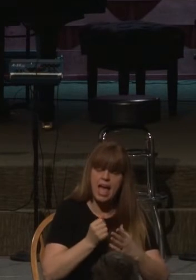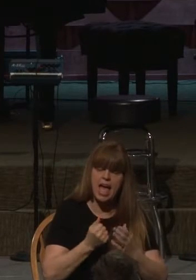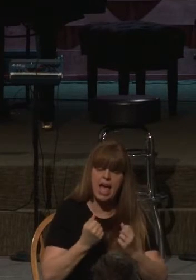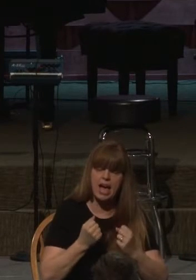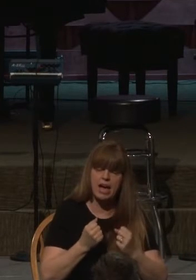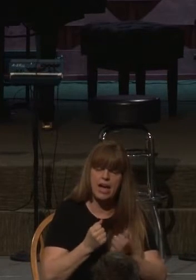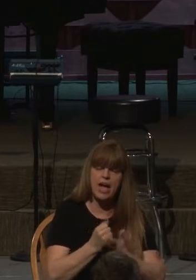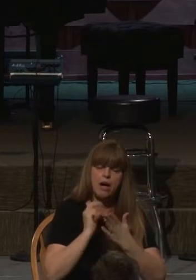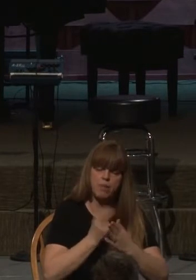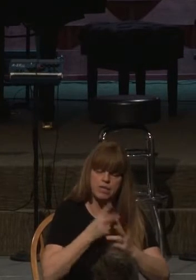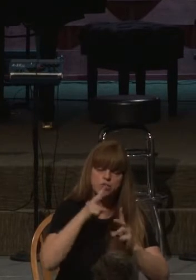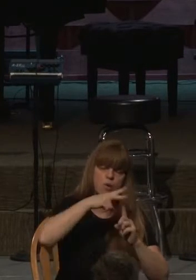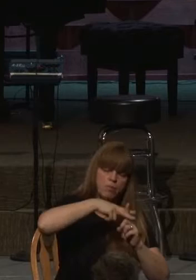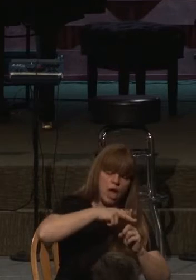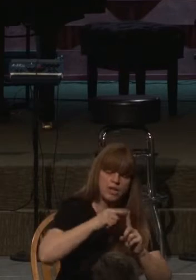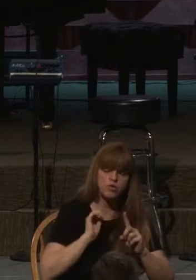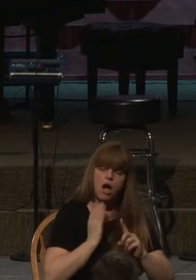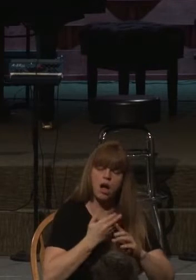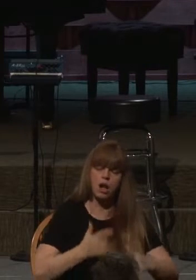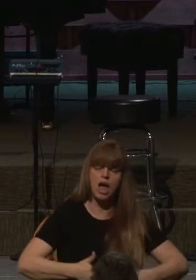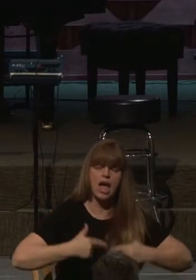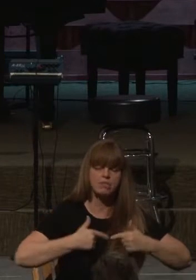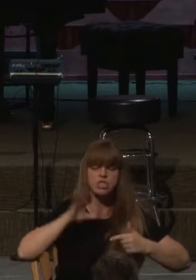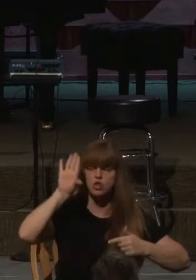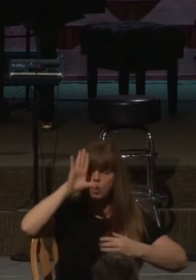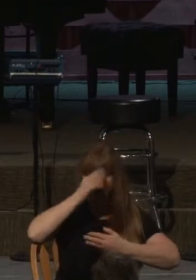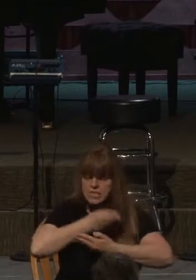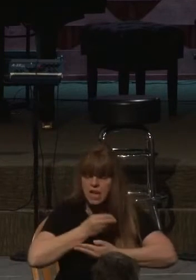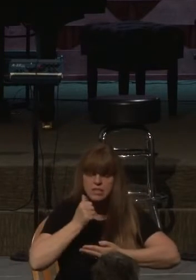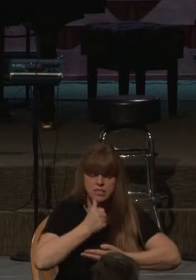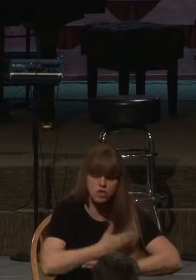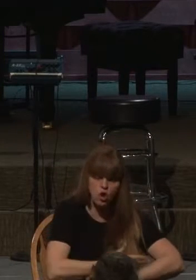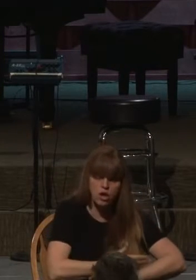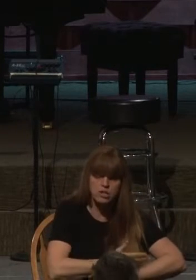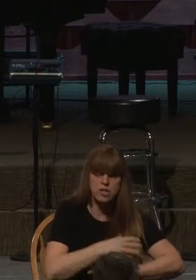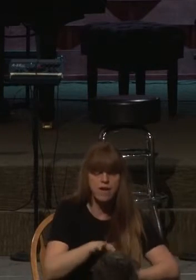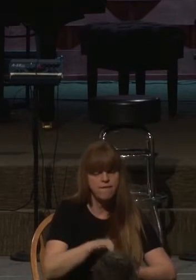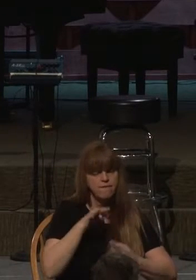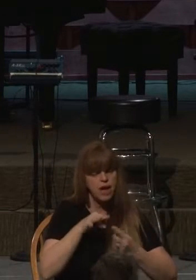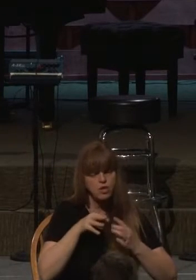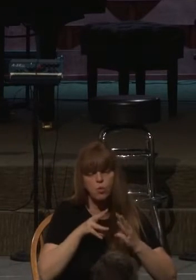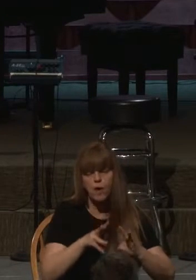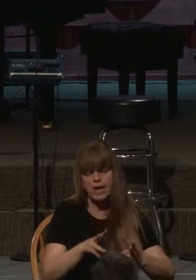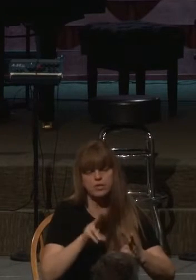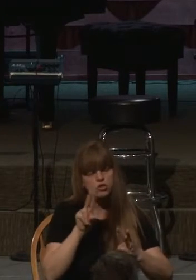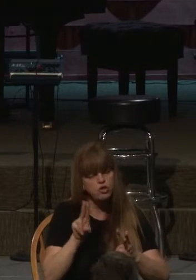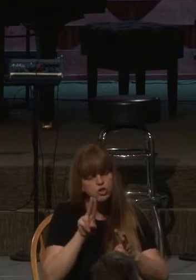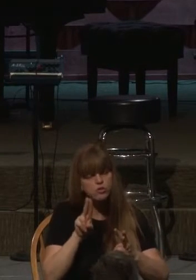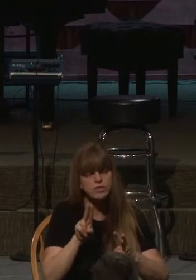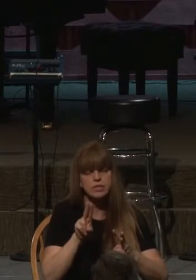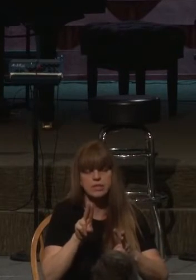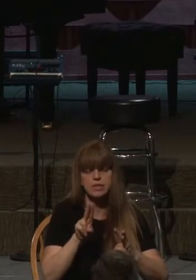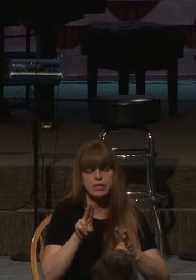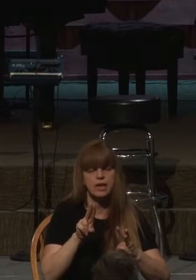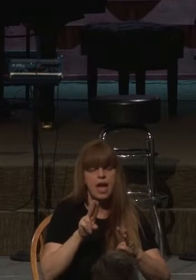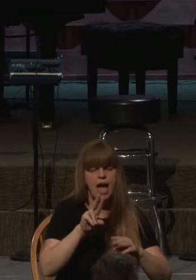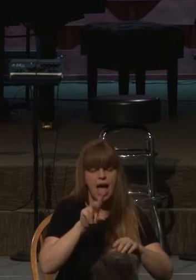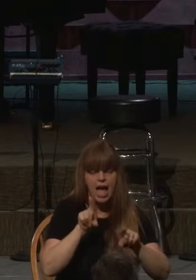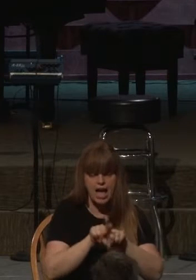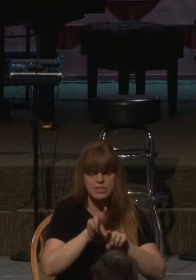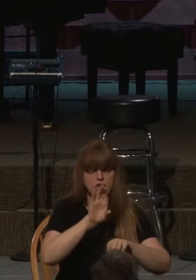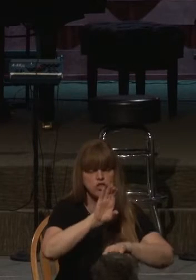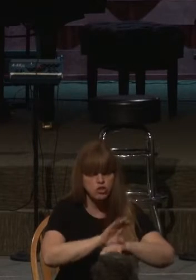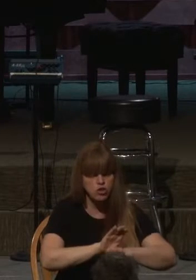as your followers, as your sons and daughters, and may we find an application corporately as one of the expressions of